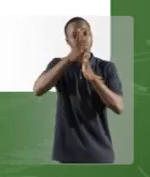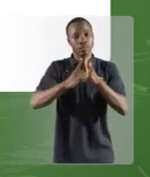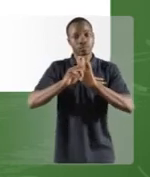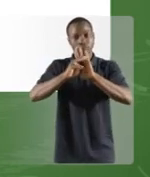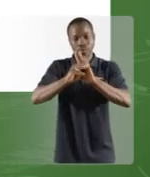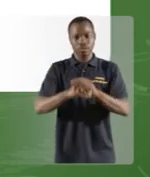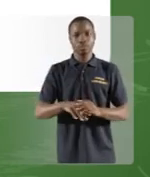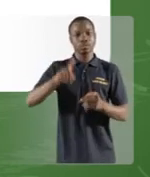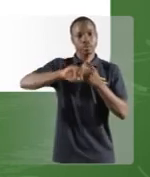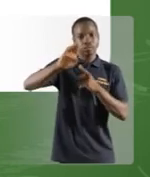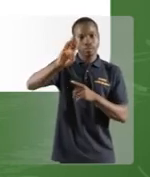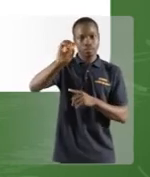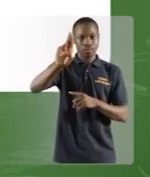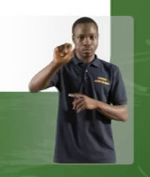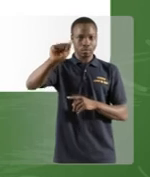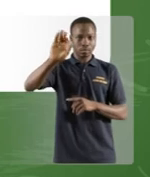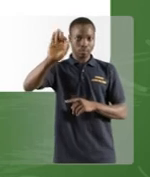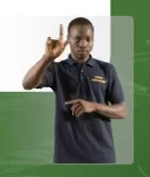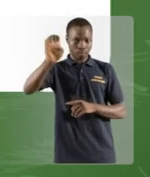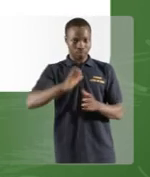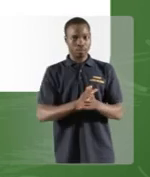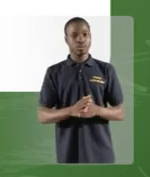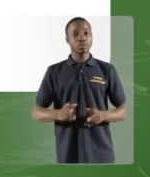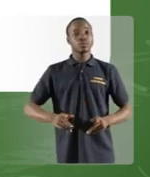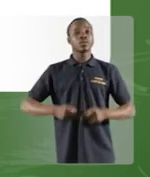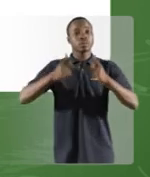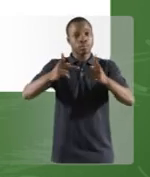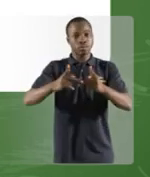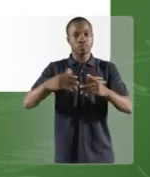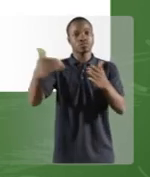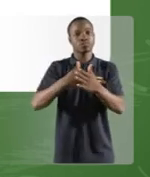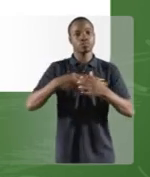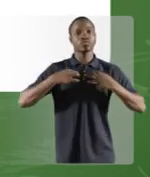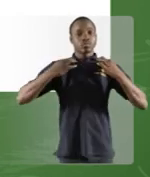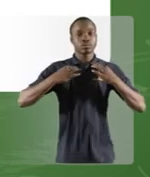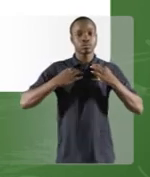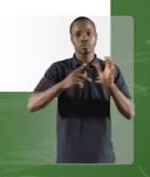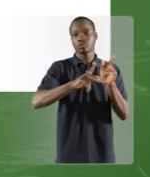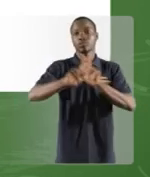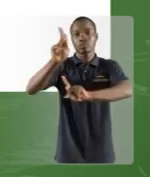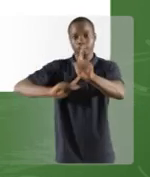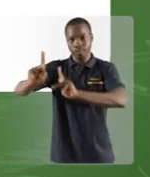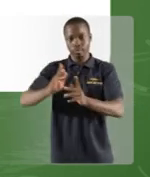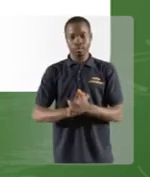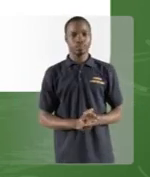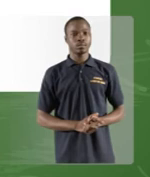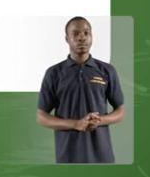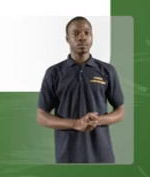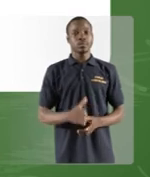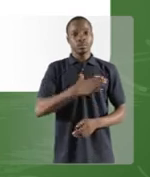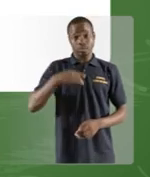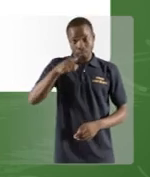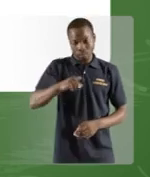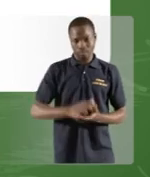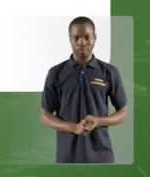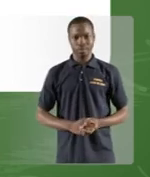in Boafle, organized a presentation of his new creations last week. As the delegate of your school English